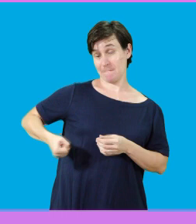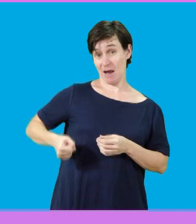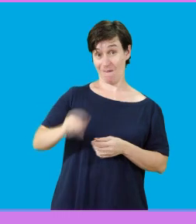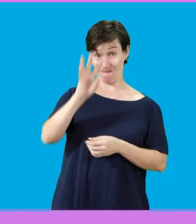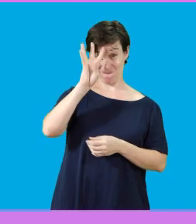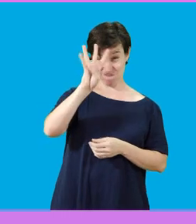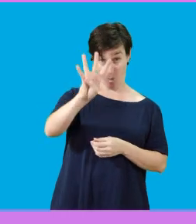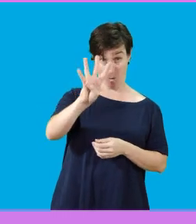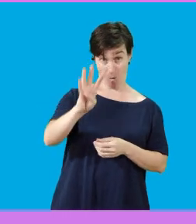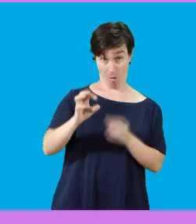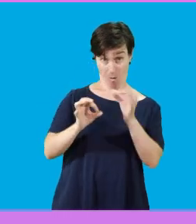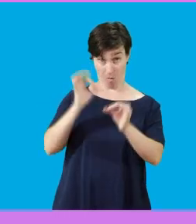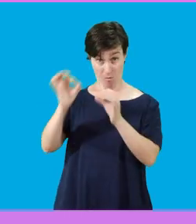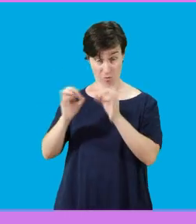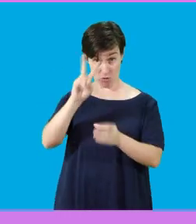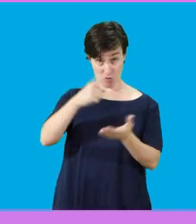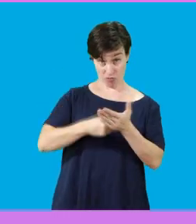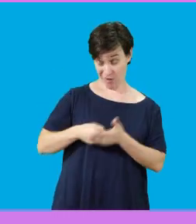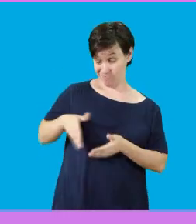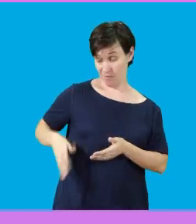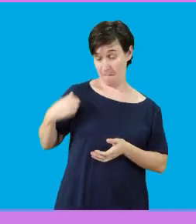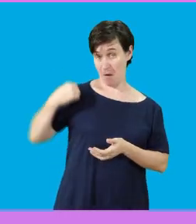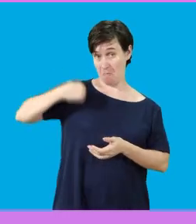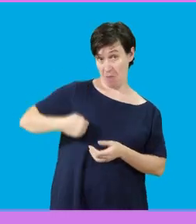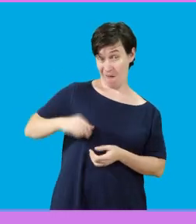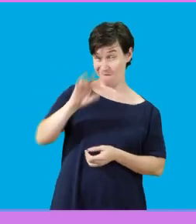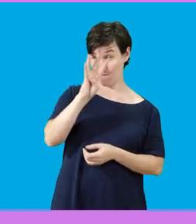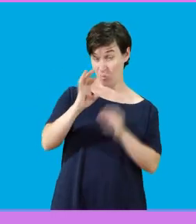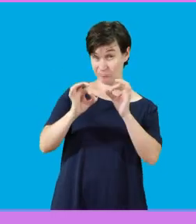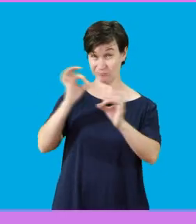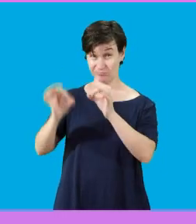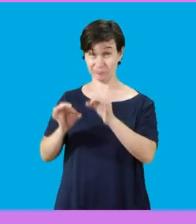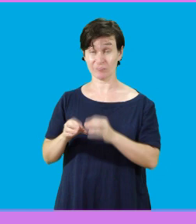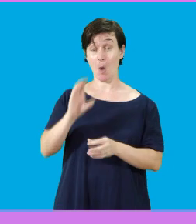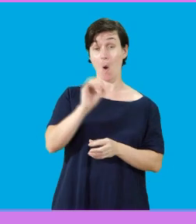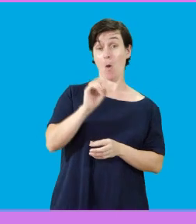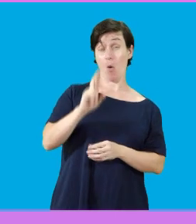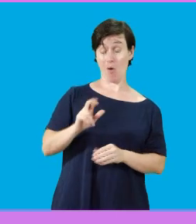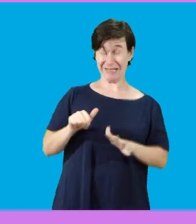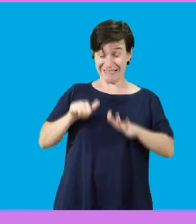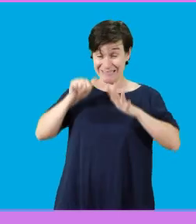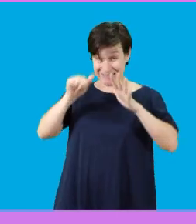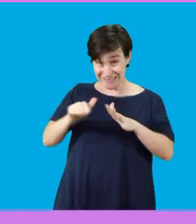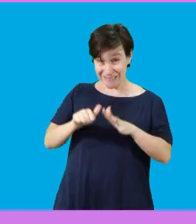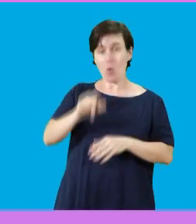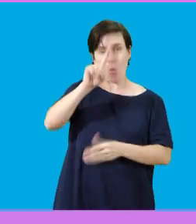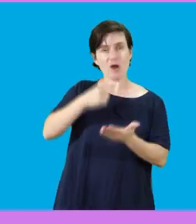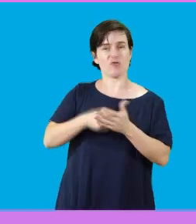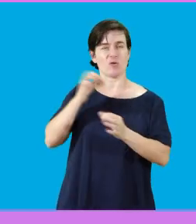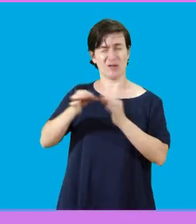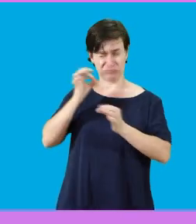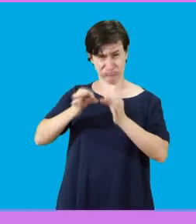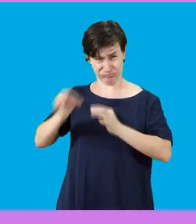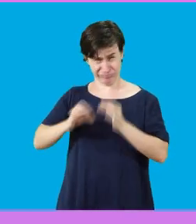2-rands. So we've got a bag with 4 2-rand coins and 16 1-rand coin. So plus